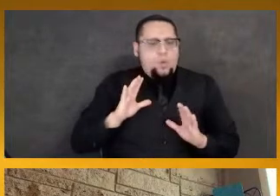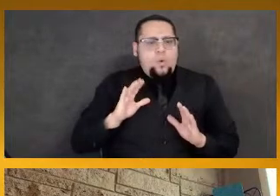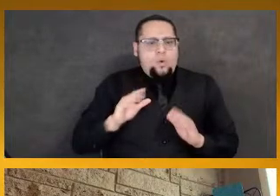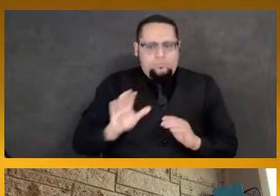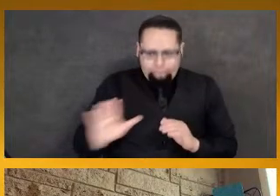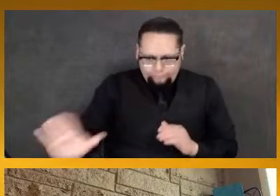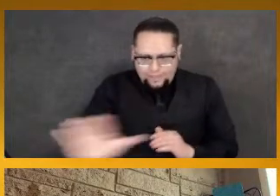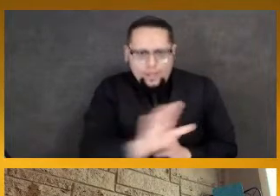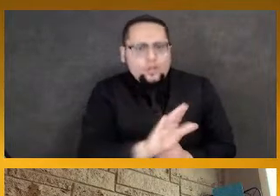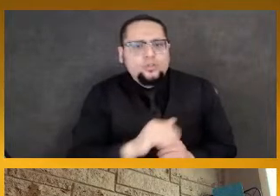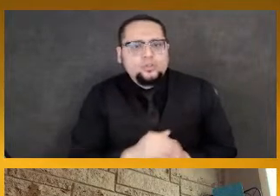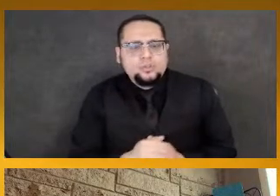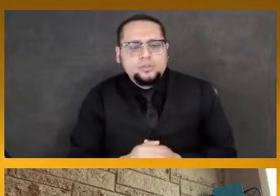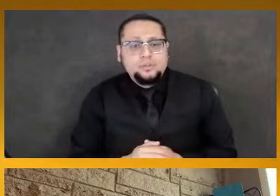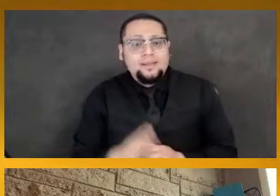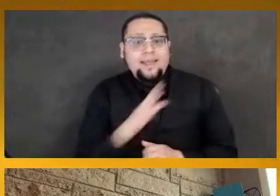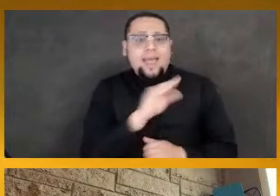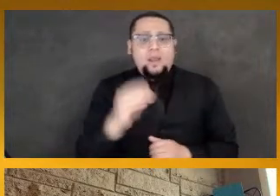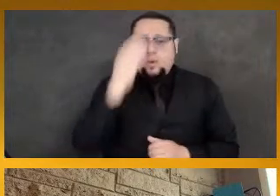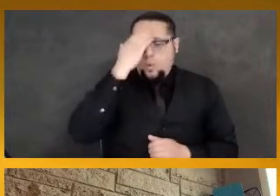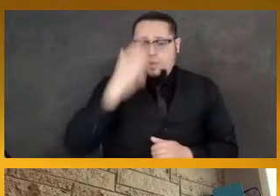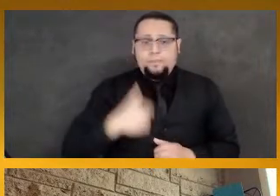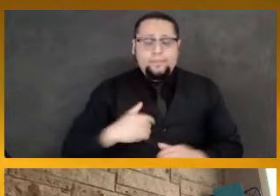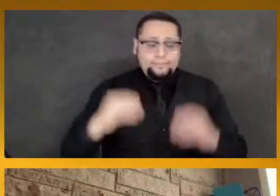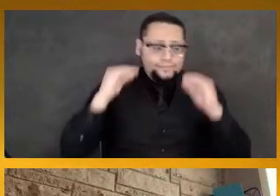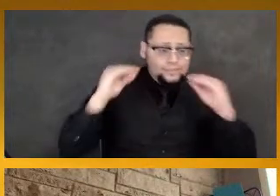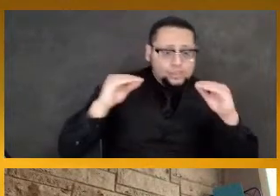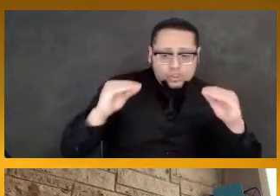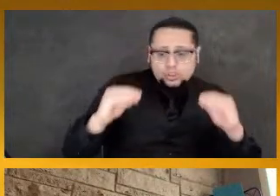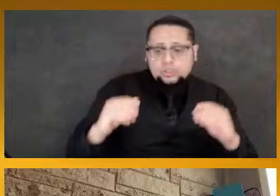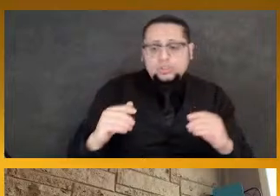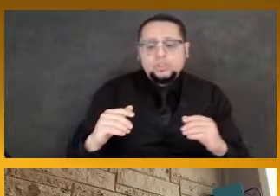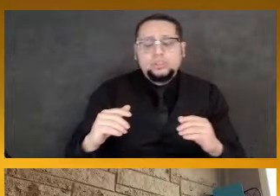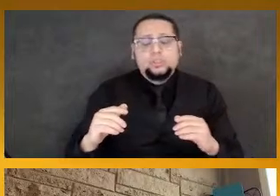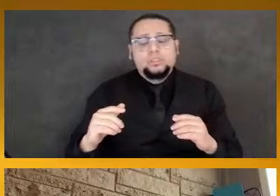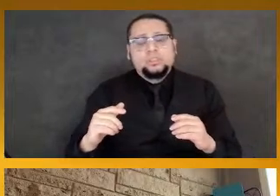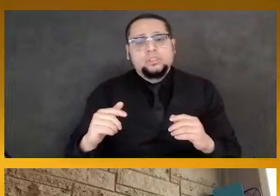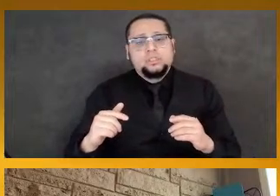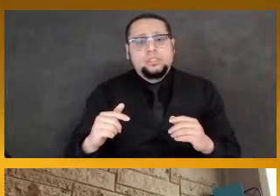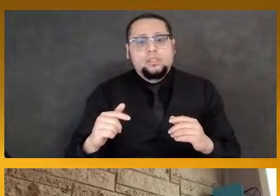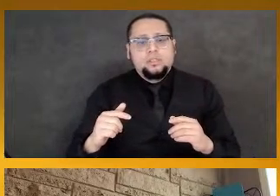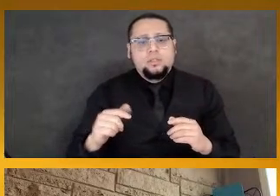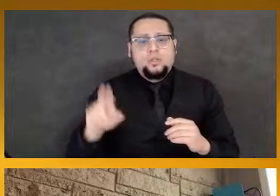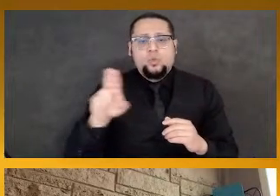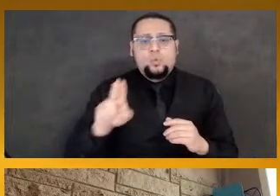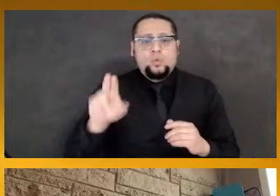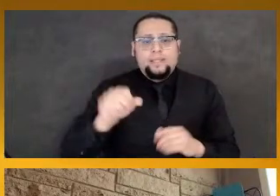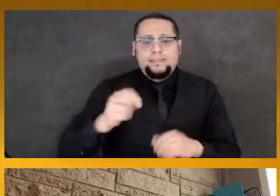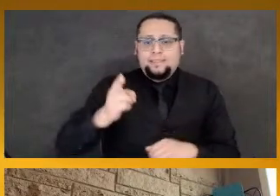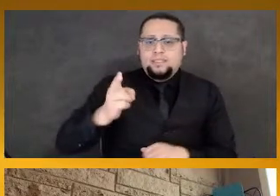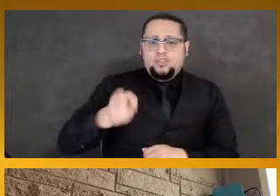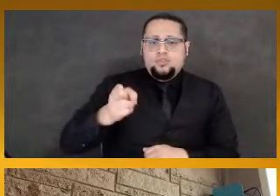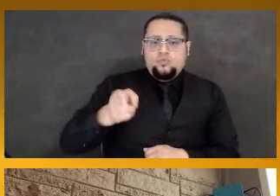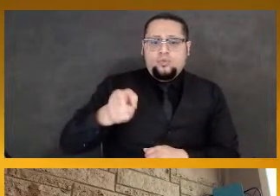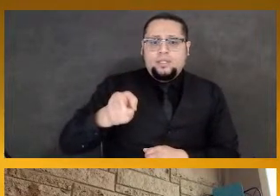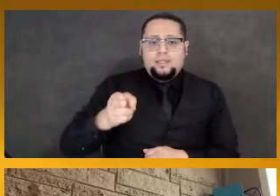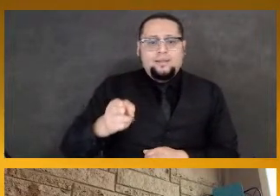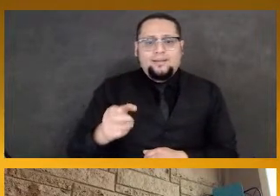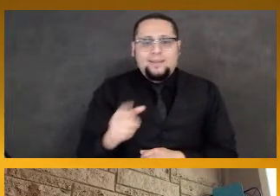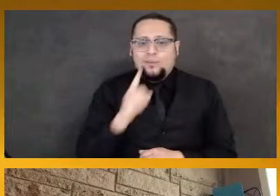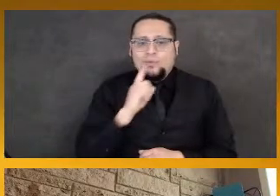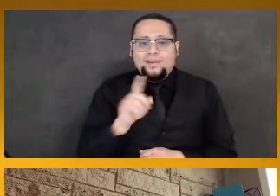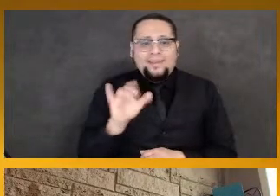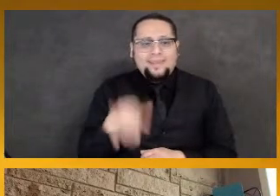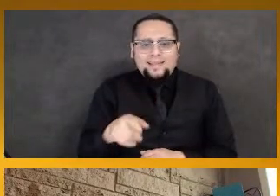or know, as we are educators or teaching, that U.S. history is just a small